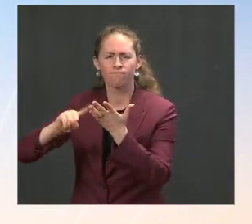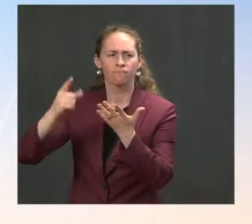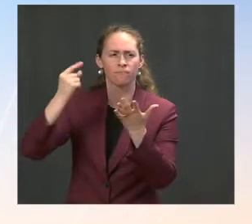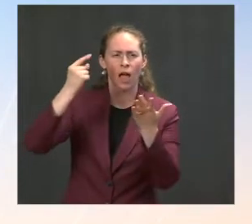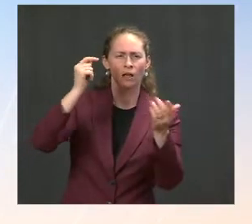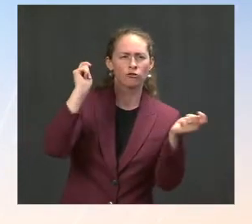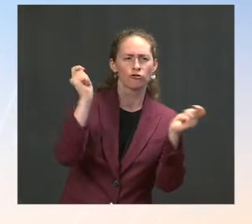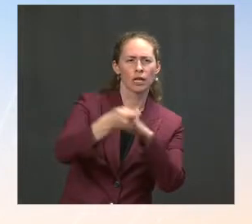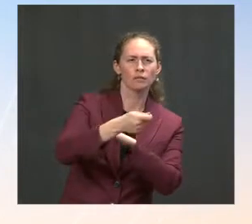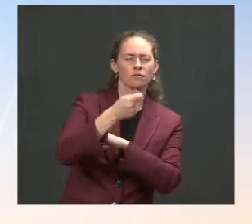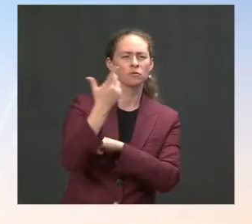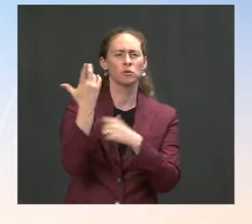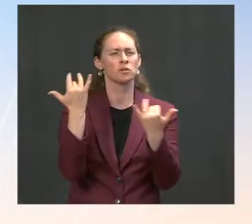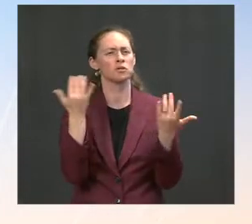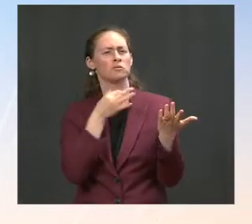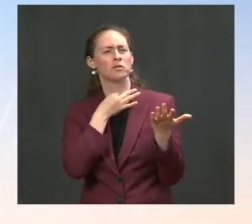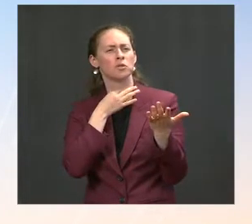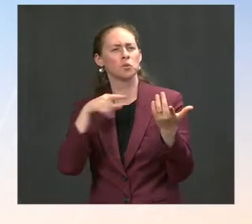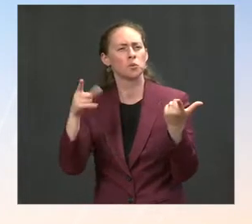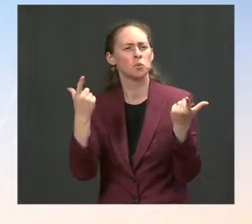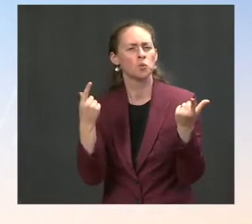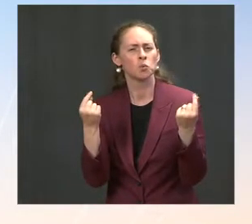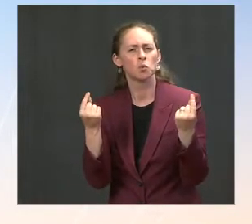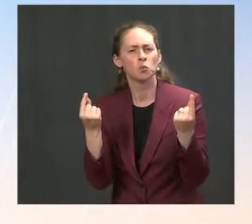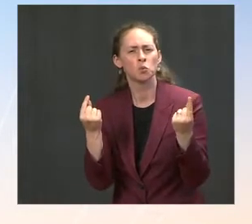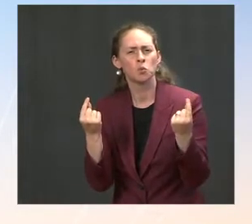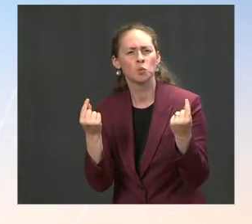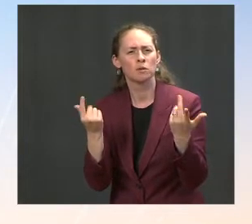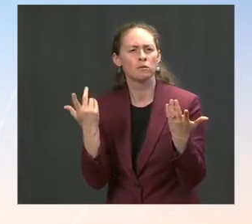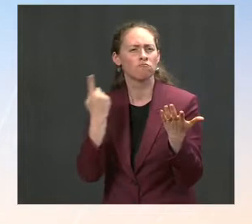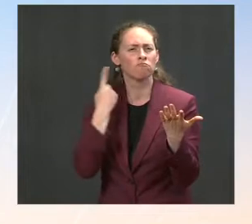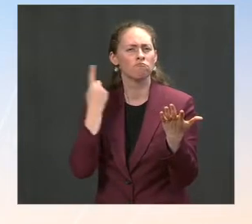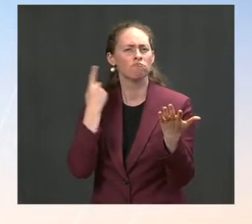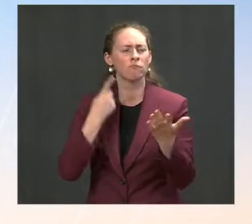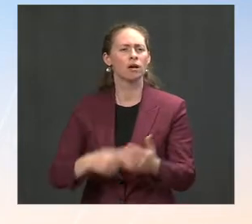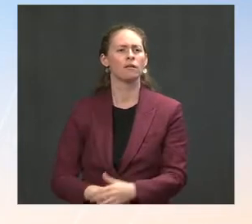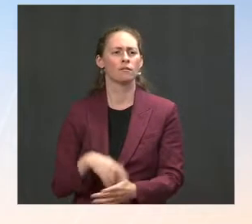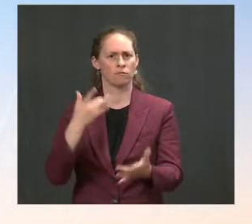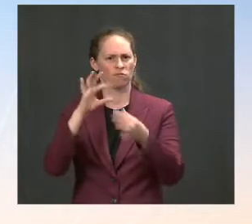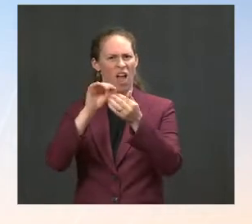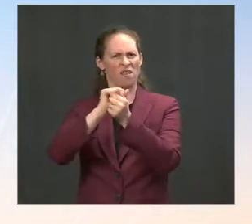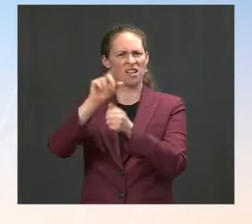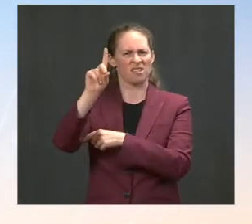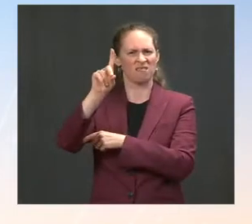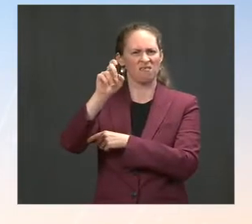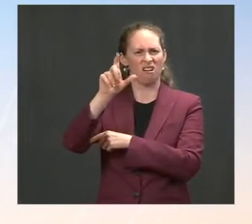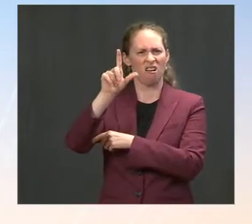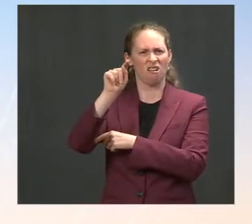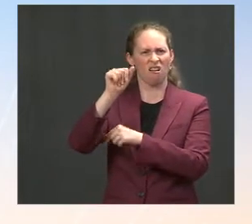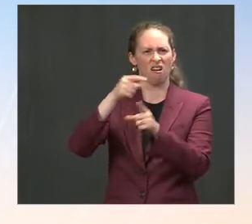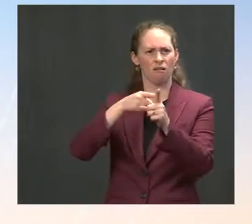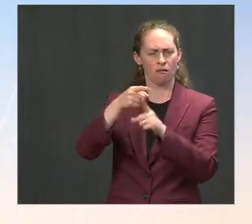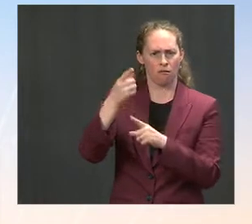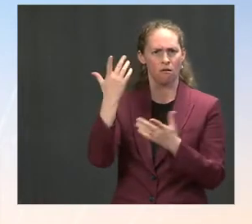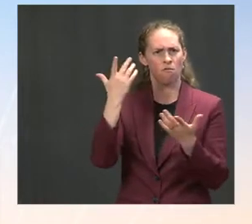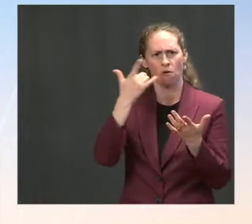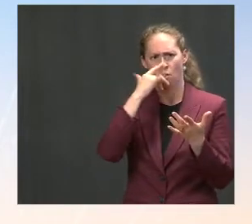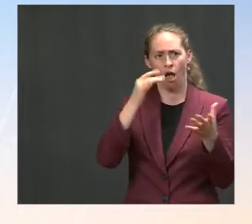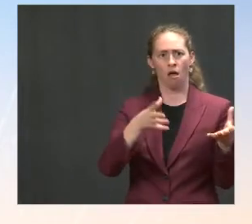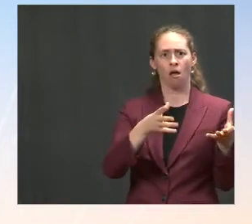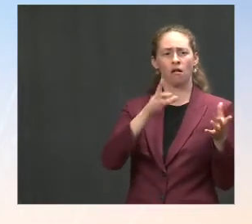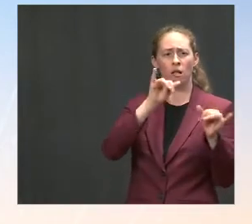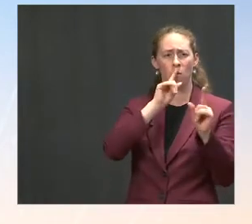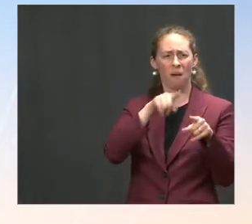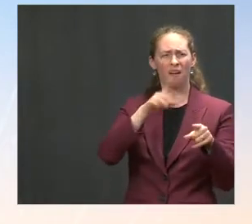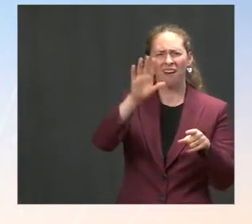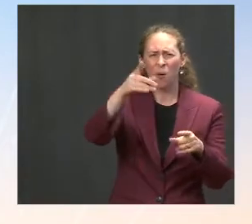they doing, or is he looking for them to do in regards to the Delta variant? What information is he looking for them to bring back to him? You mean the